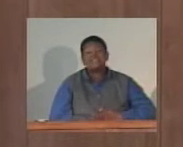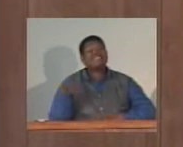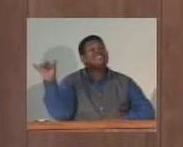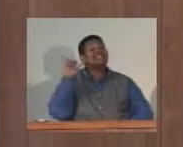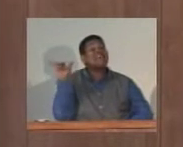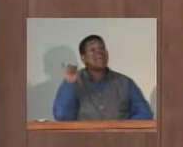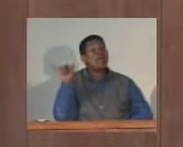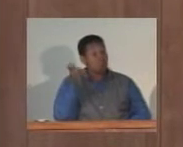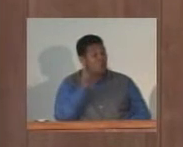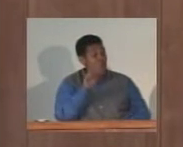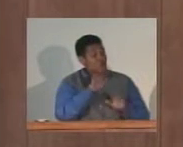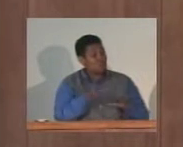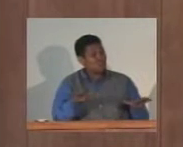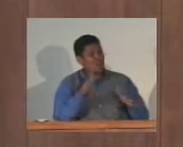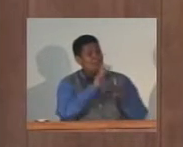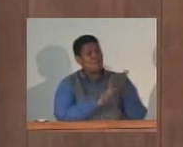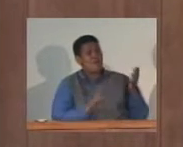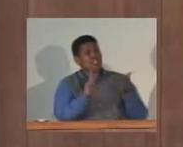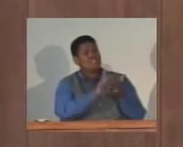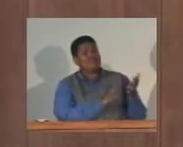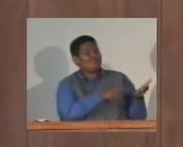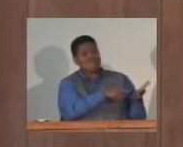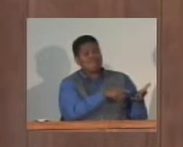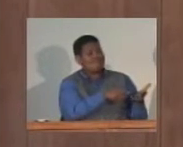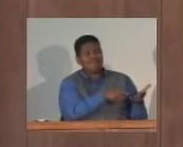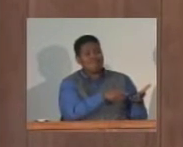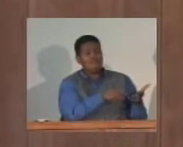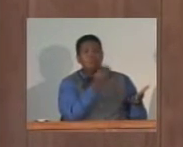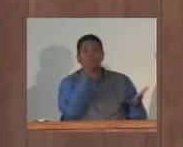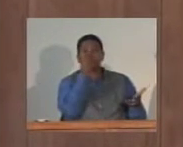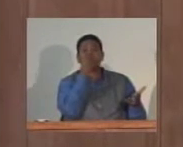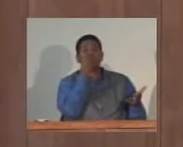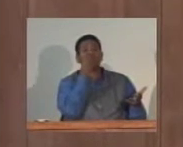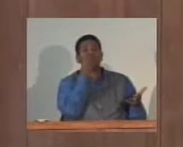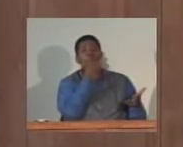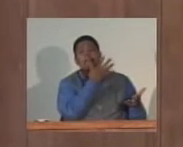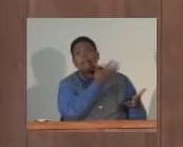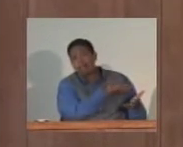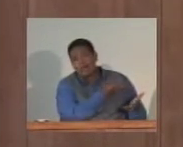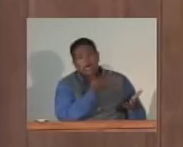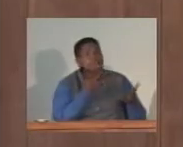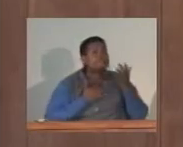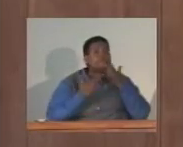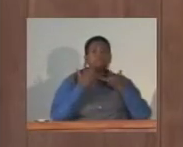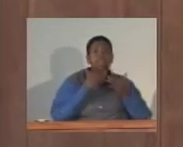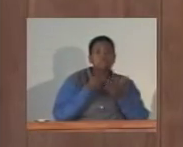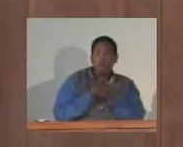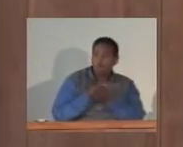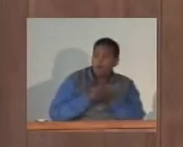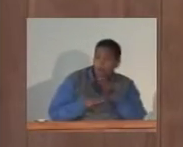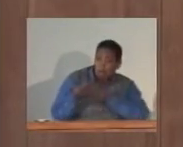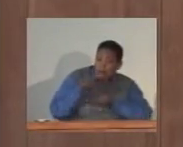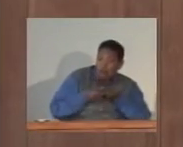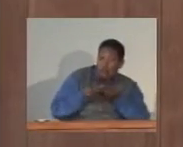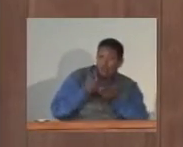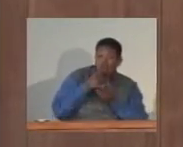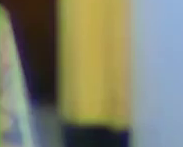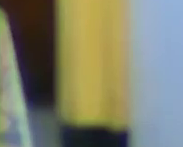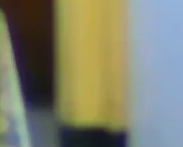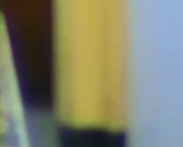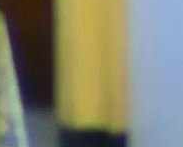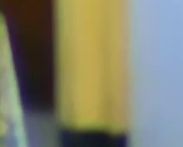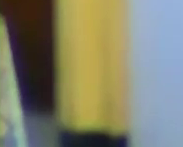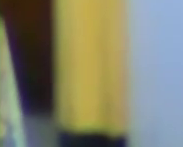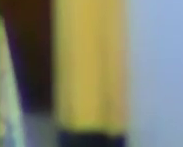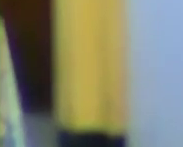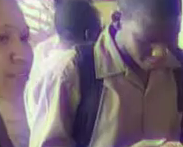children are prejudiced from having a meal at home, where many of them live close to the school that is being affected,